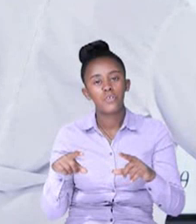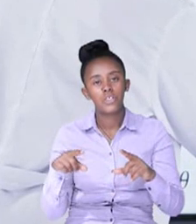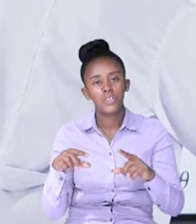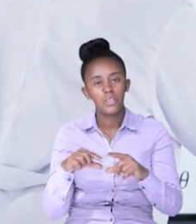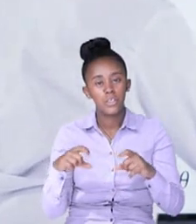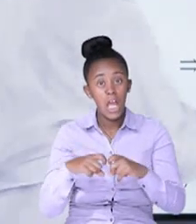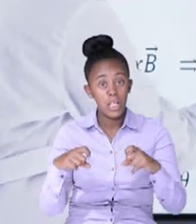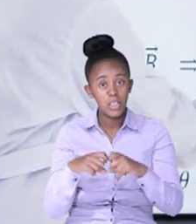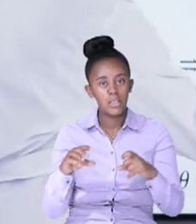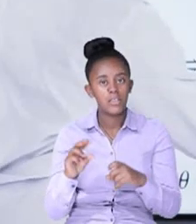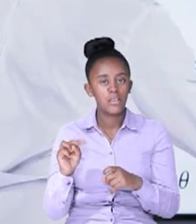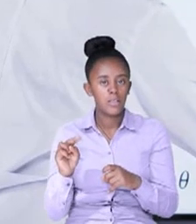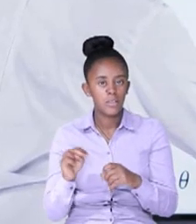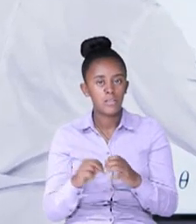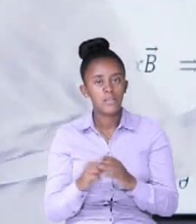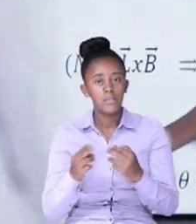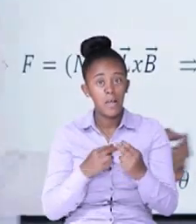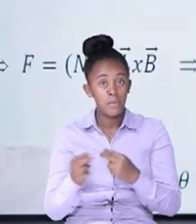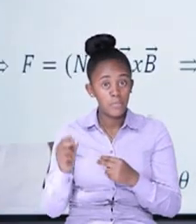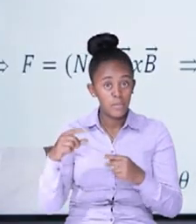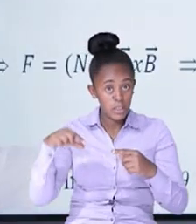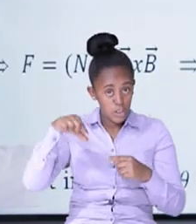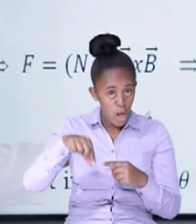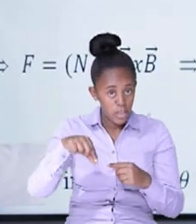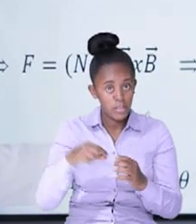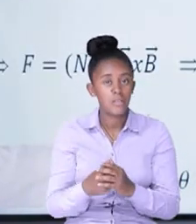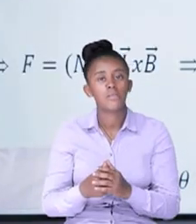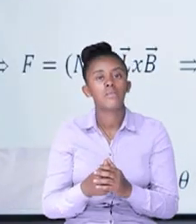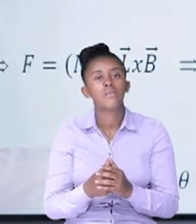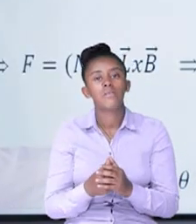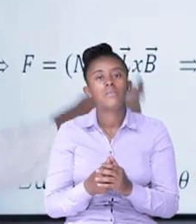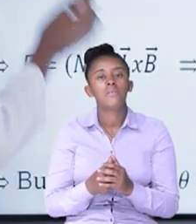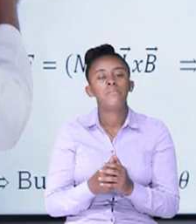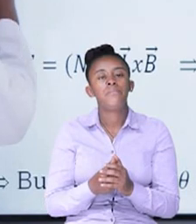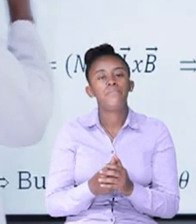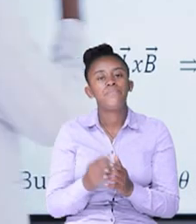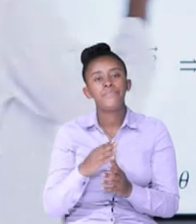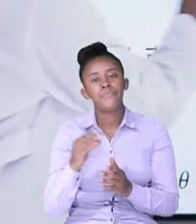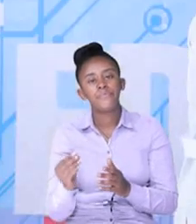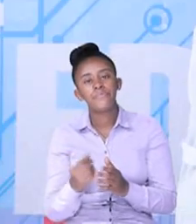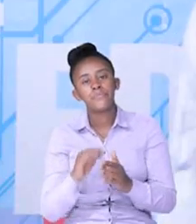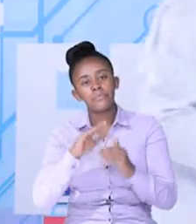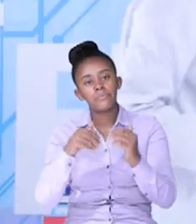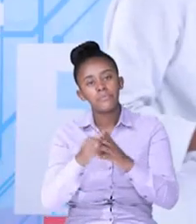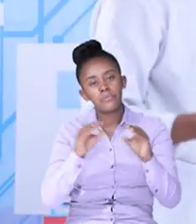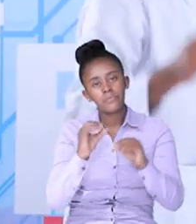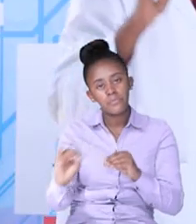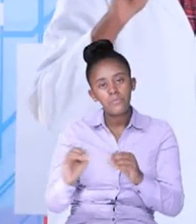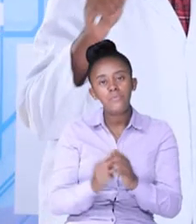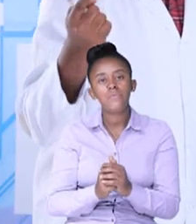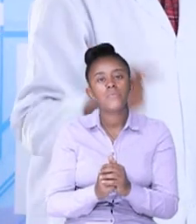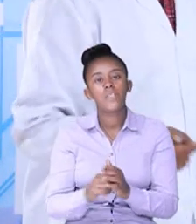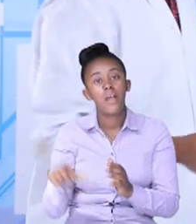So n number of charges times the charge Q, the charge on the charge carriers, and they are all moving a displacement